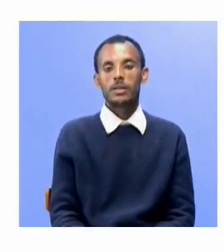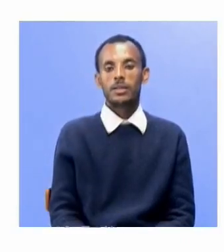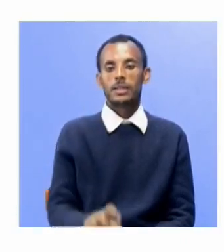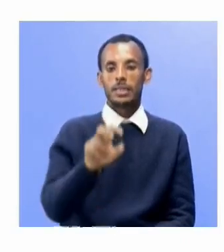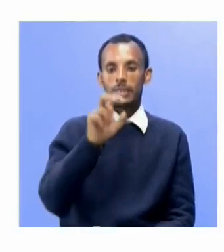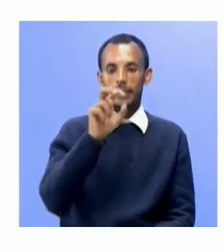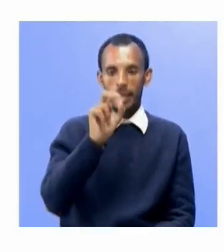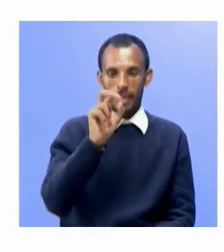30,